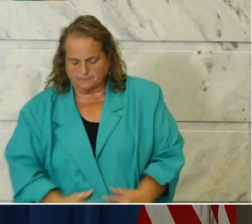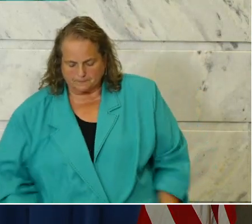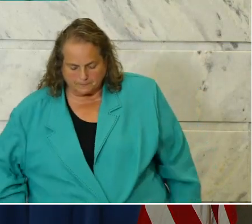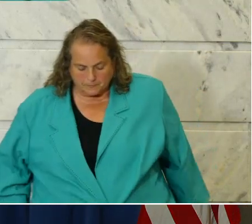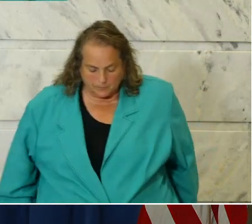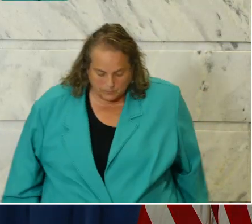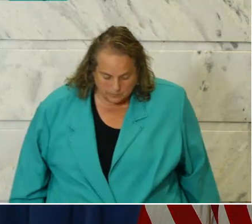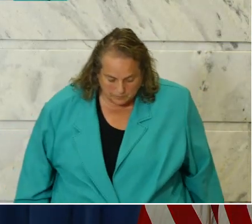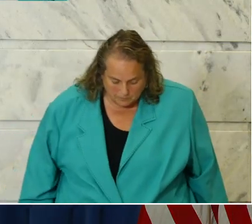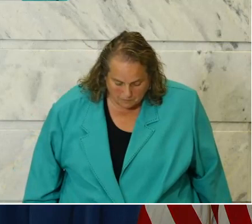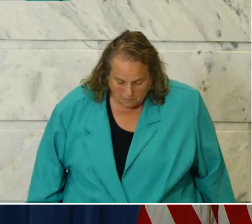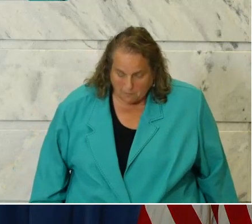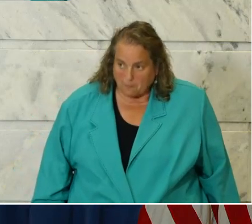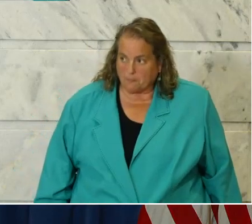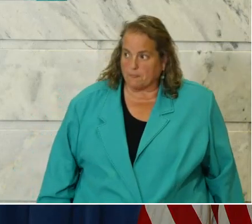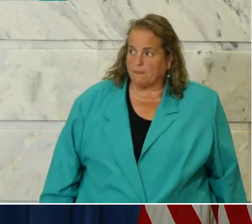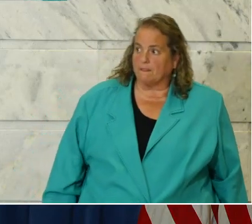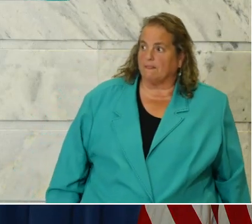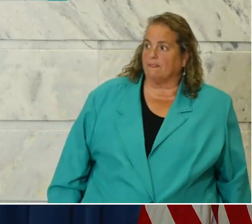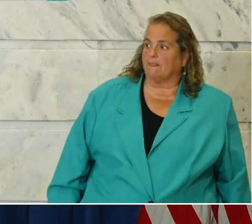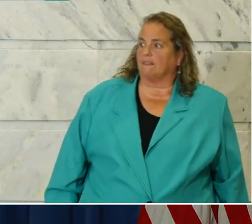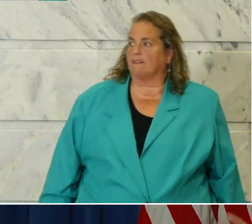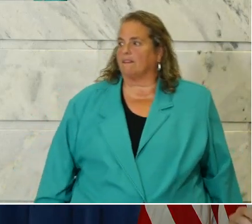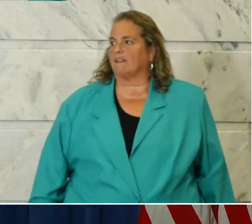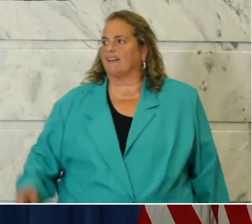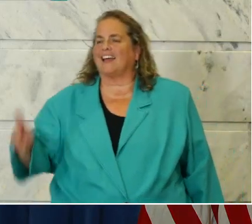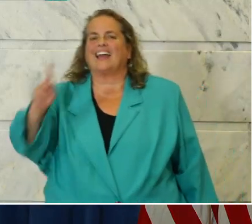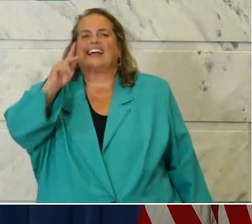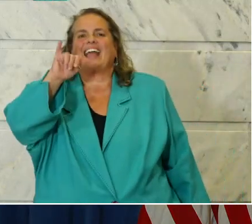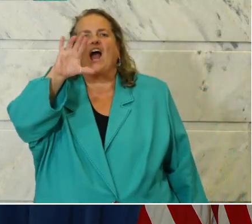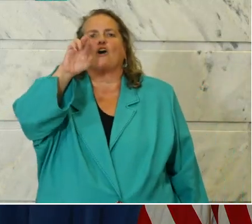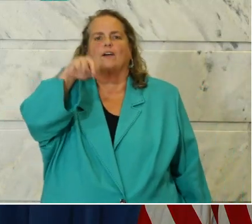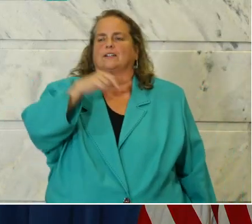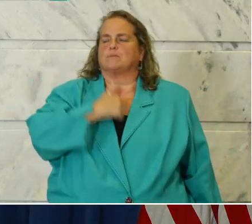Well, you skipped past Karen. Oh, I missed it. Karen, I'm sorry. No.